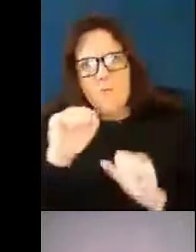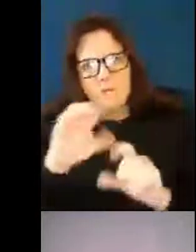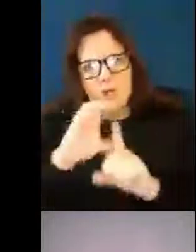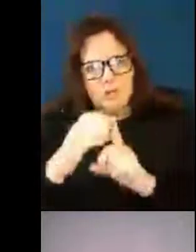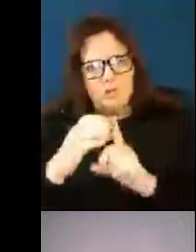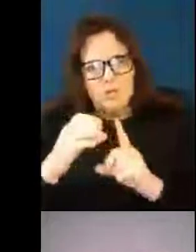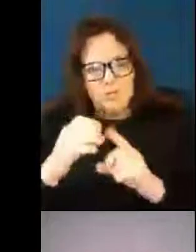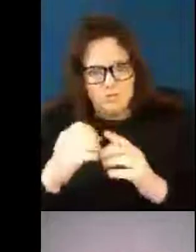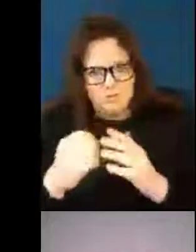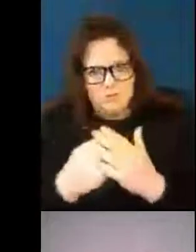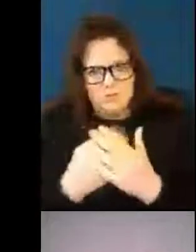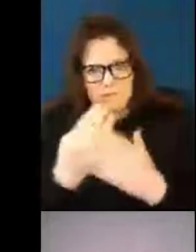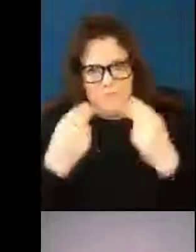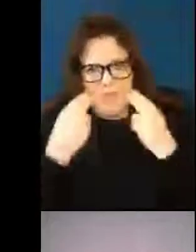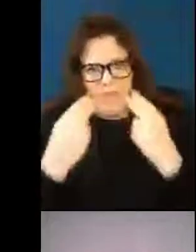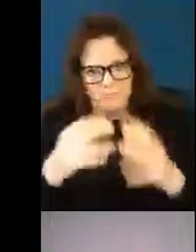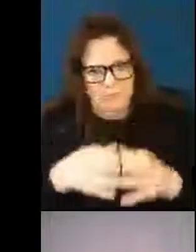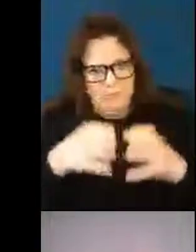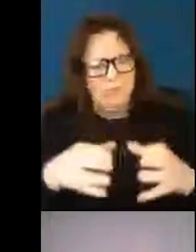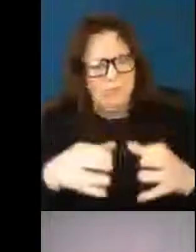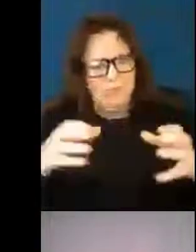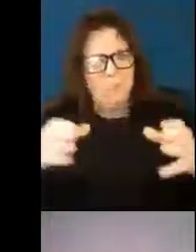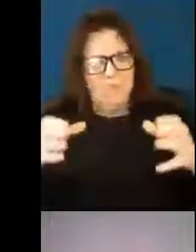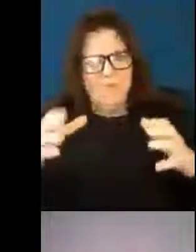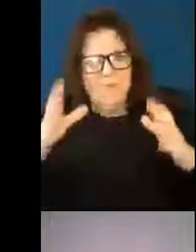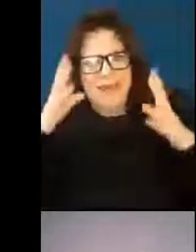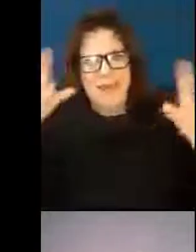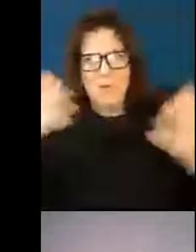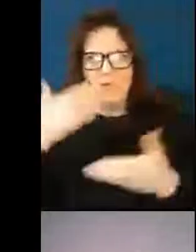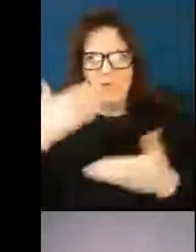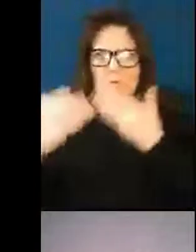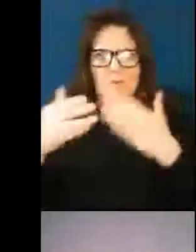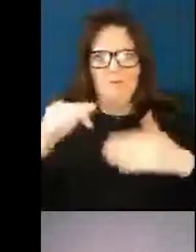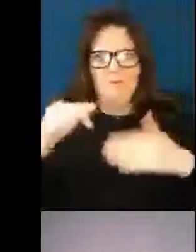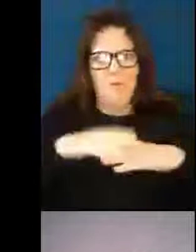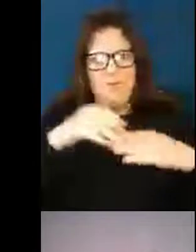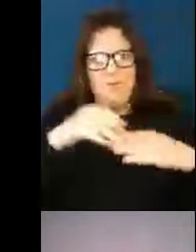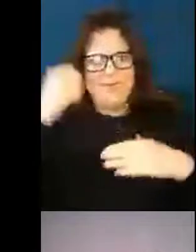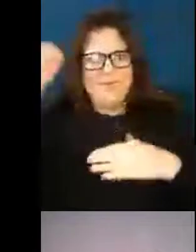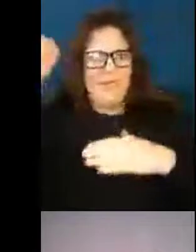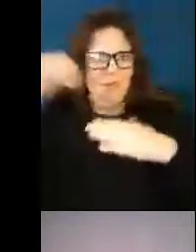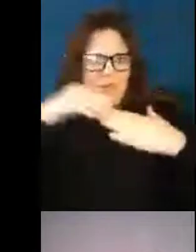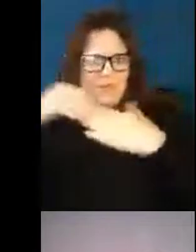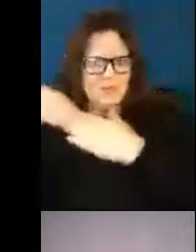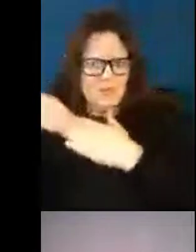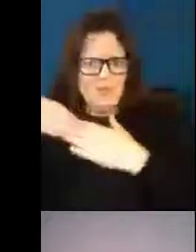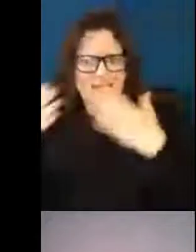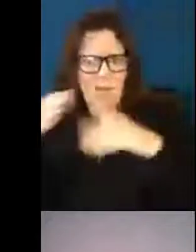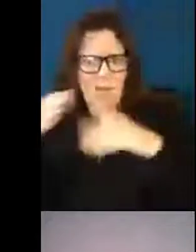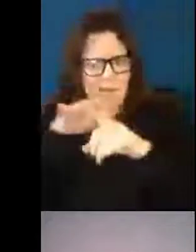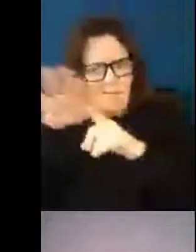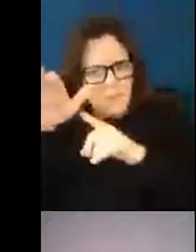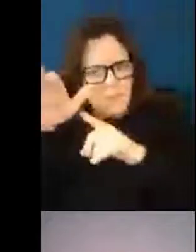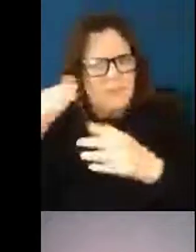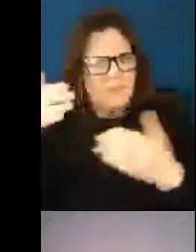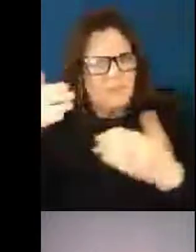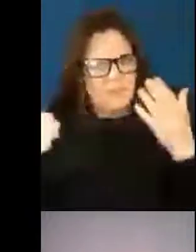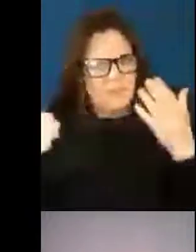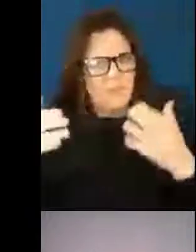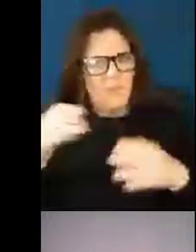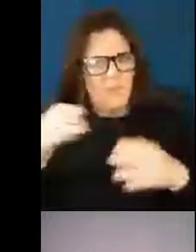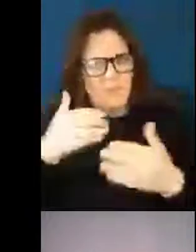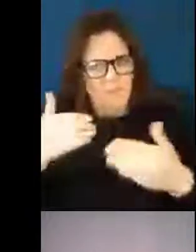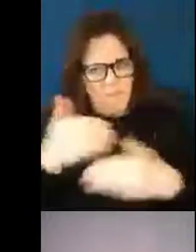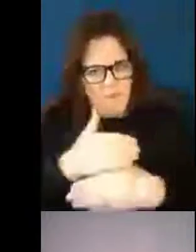organically, well, then the louder the voices become in terms of senior leadership, and the senior leadership being influenced by the nature of what